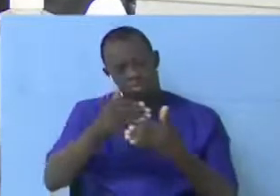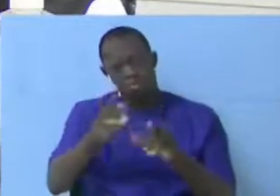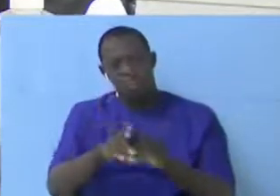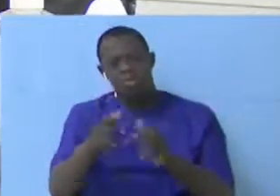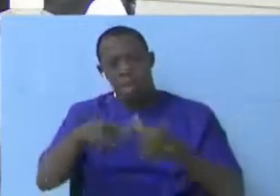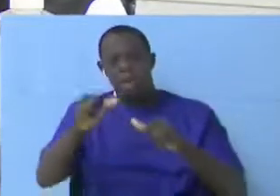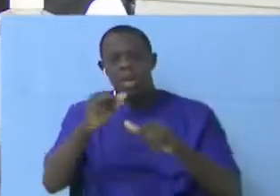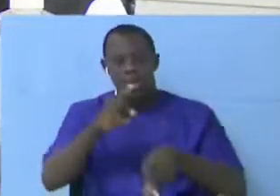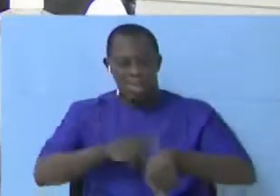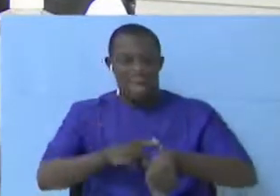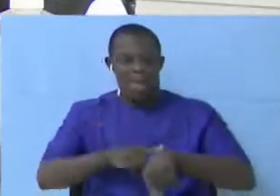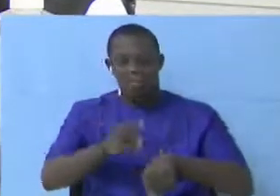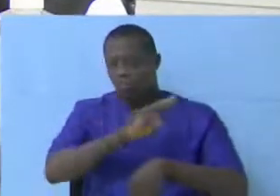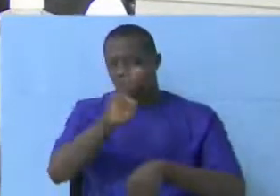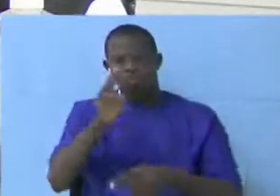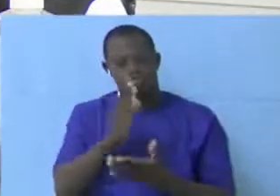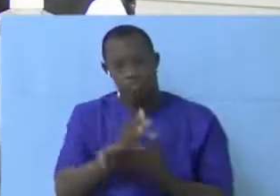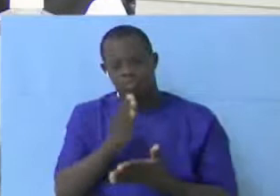not sure the timings.